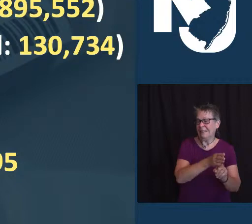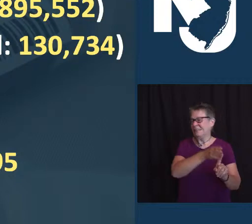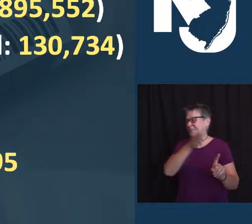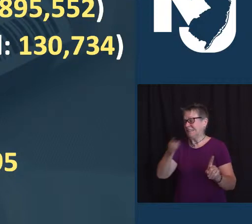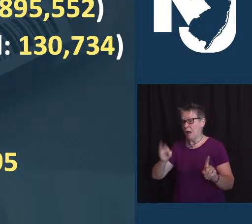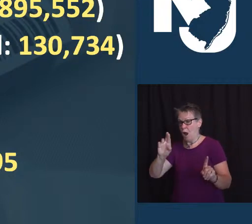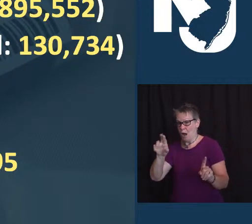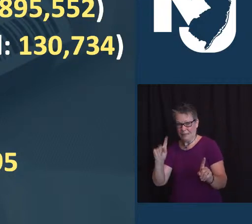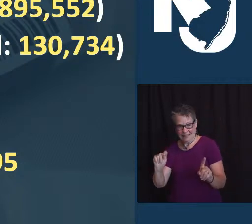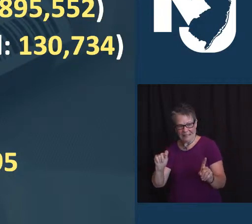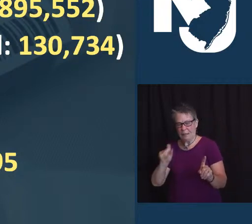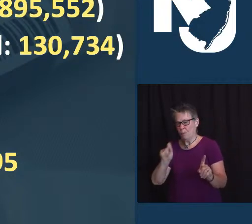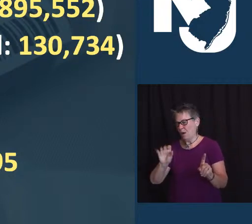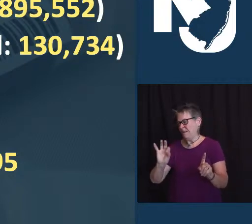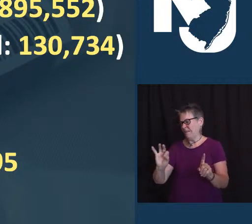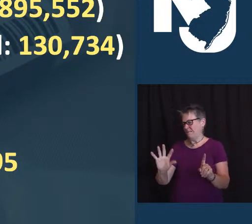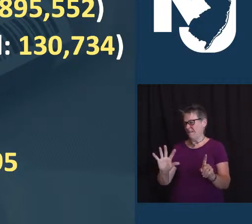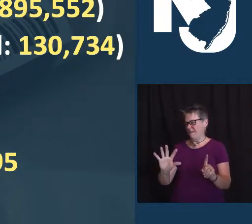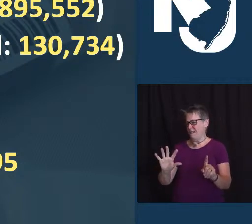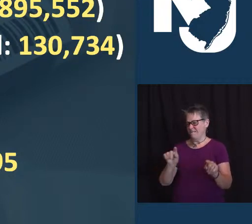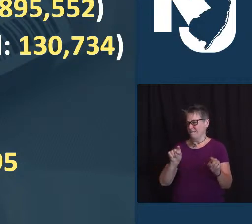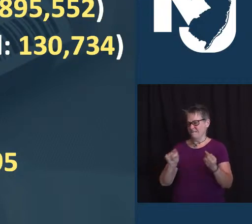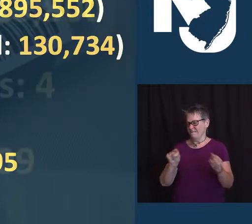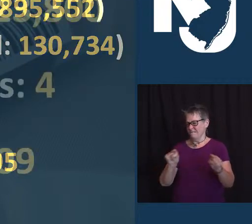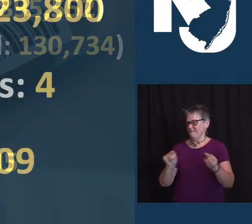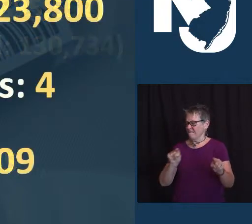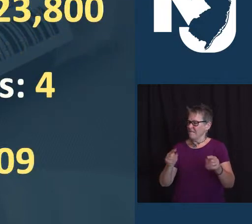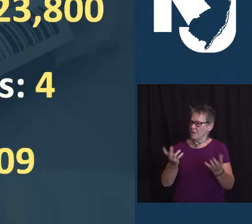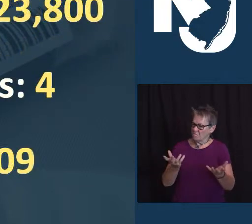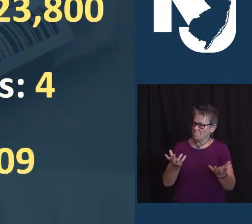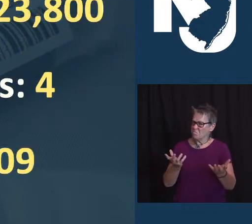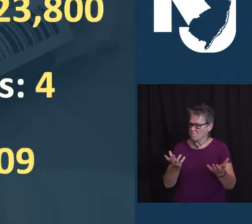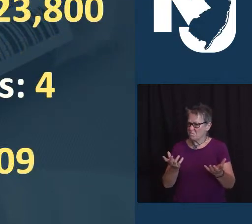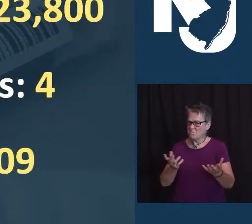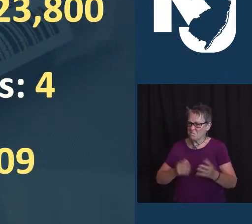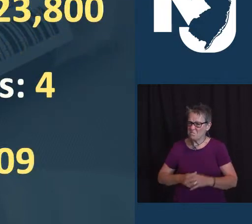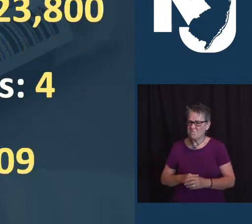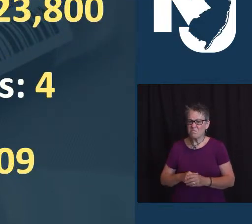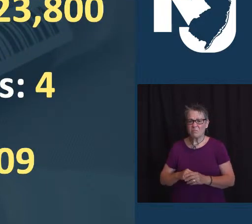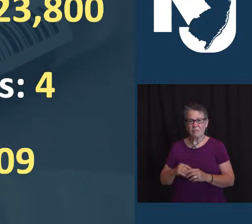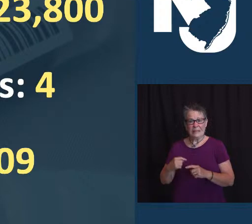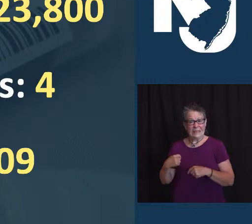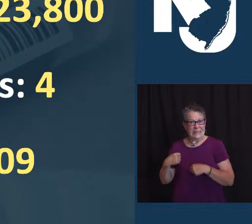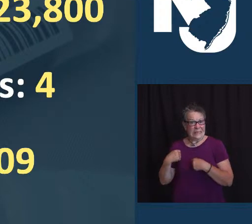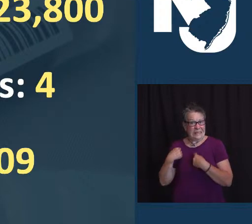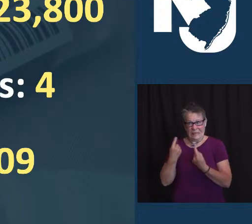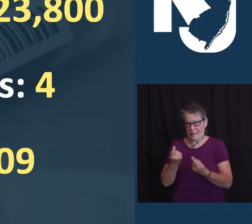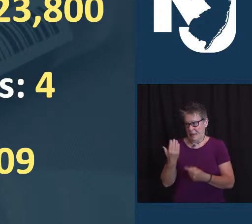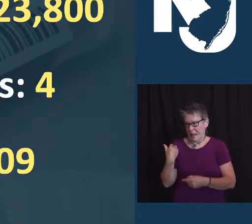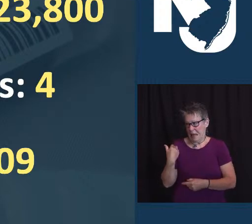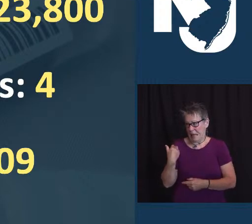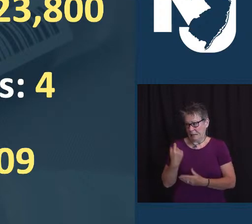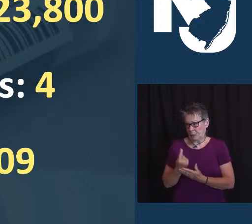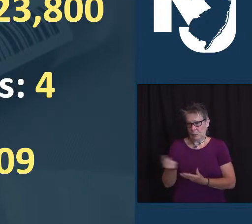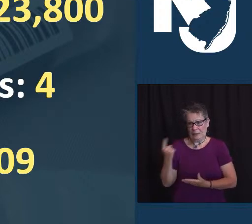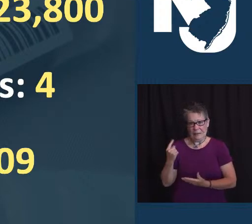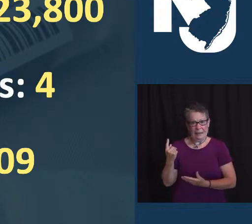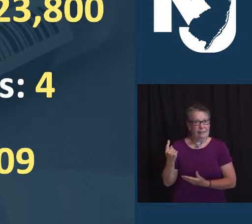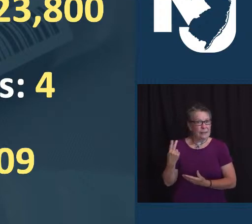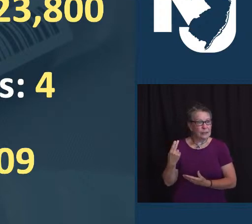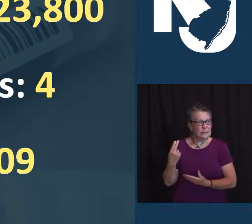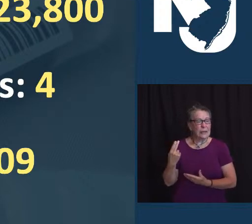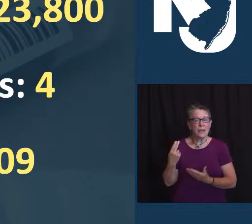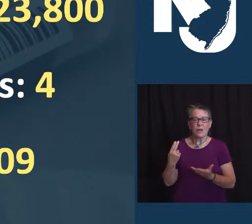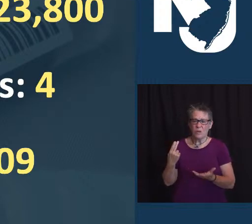was also 1.7%. Since last Thursday, we have now confirmed an additional, with the heaviest of hearts, 20